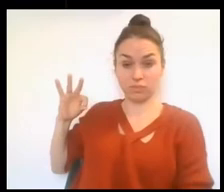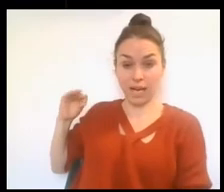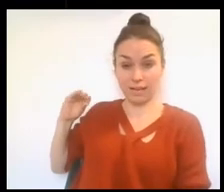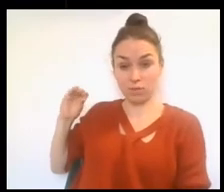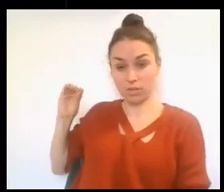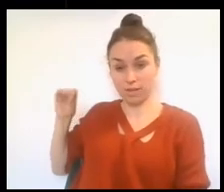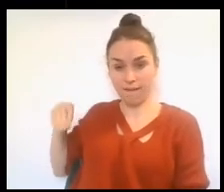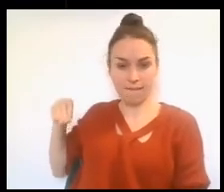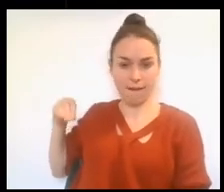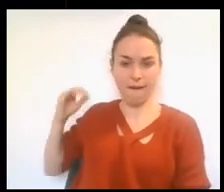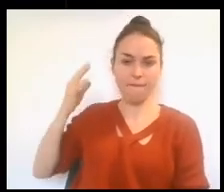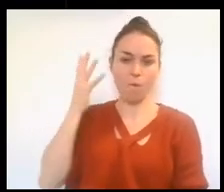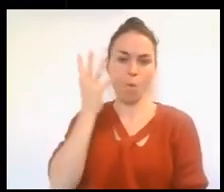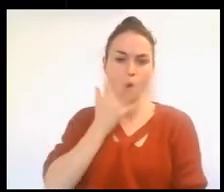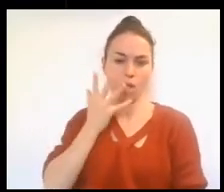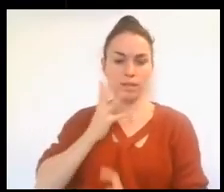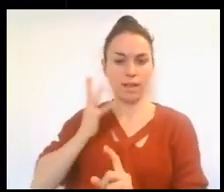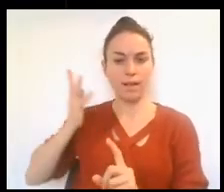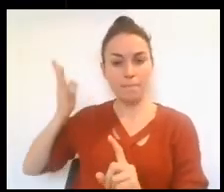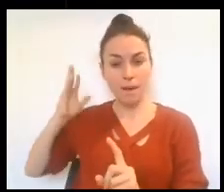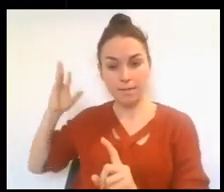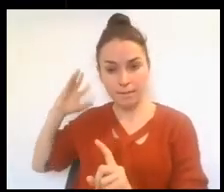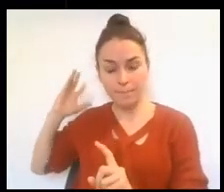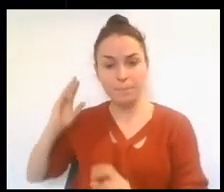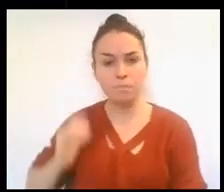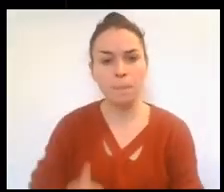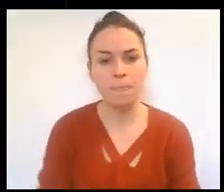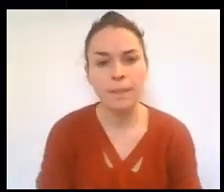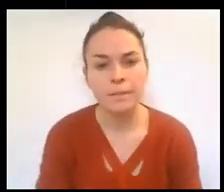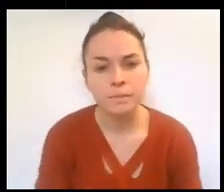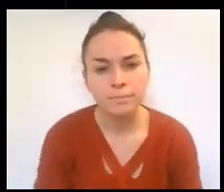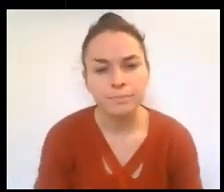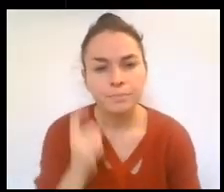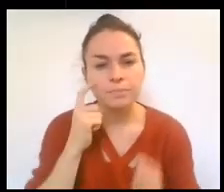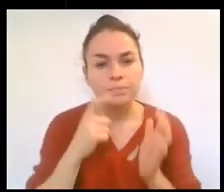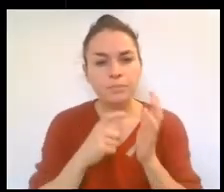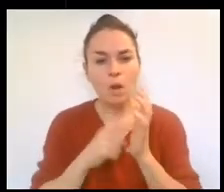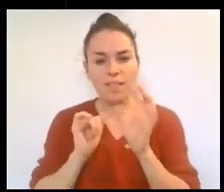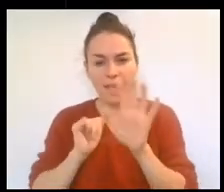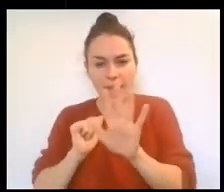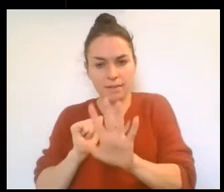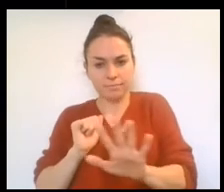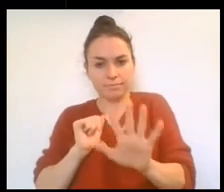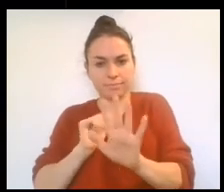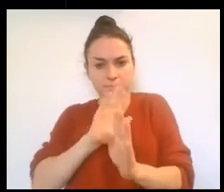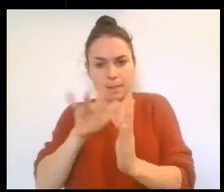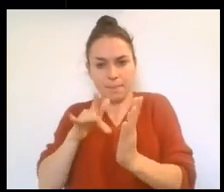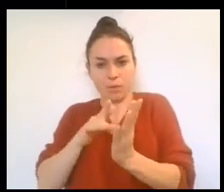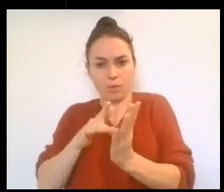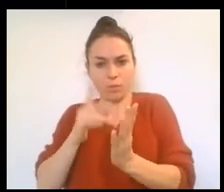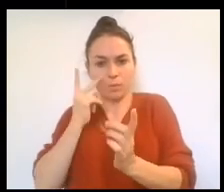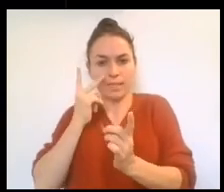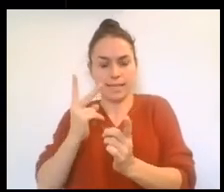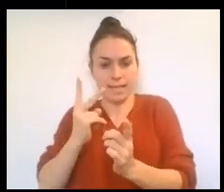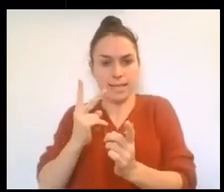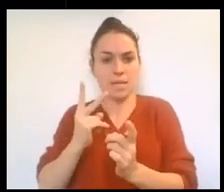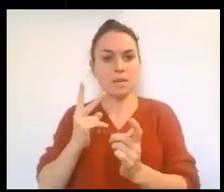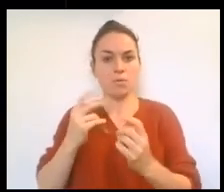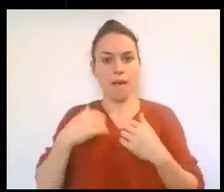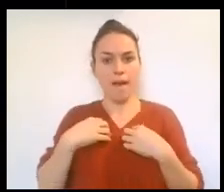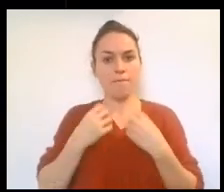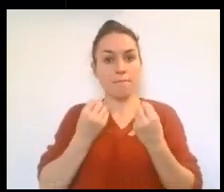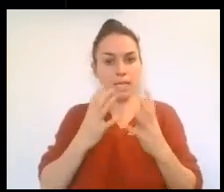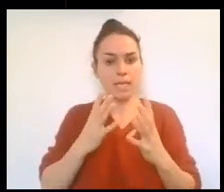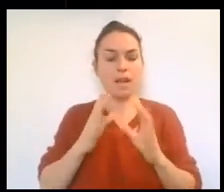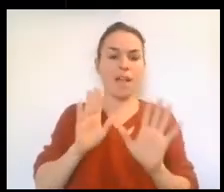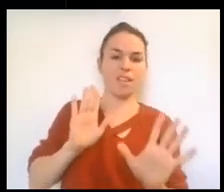There's this swath of galaxies. Actually, you notice that there's a void here to the lower left and a void to the